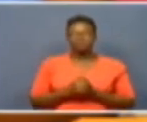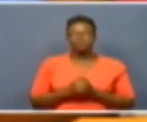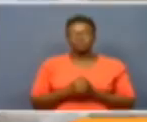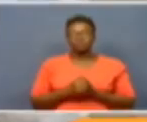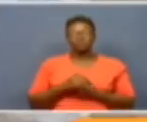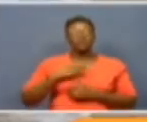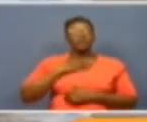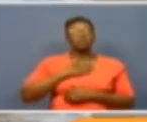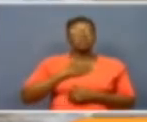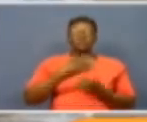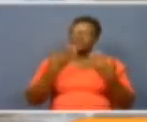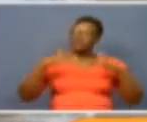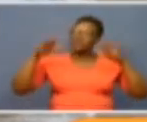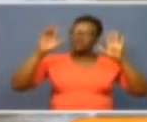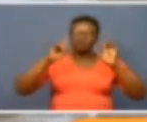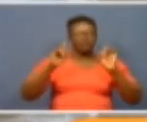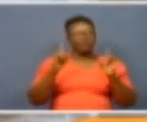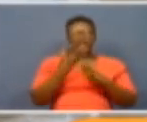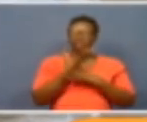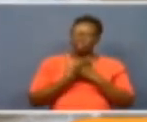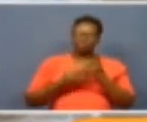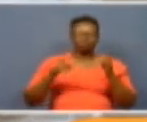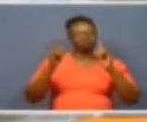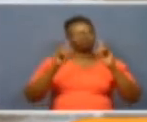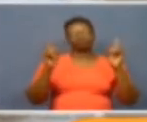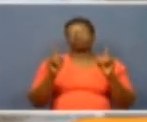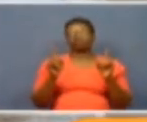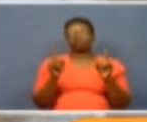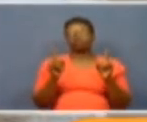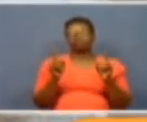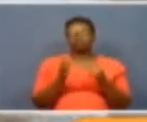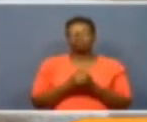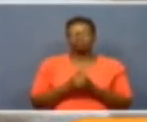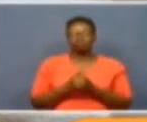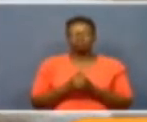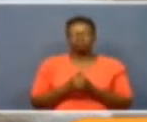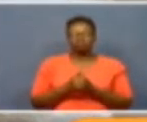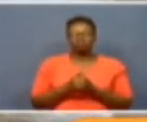don't give up, no matter what happens. Dorcas Wangira, Citizen TV.